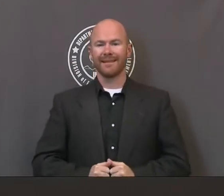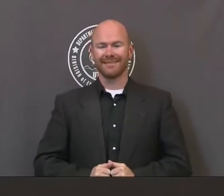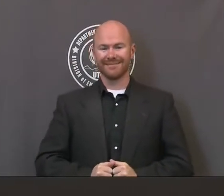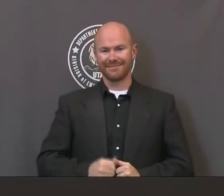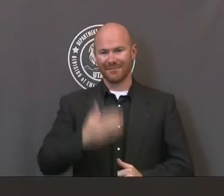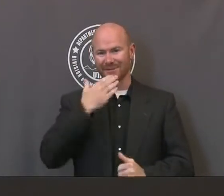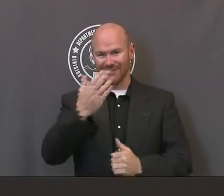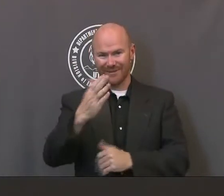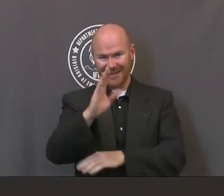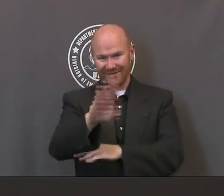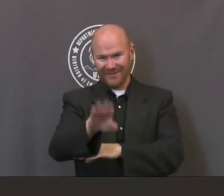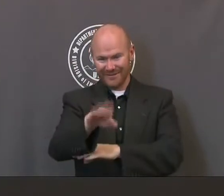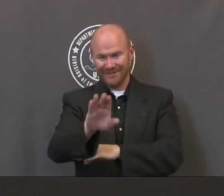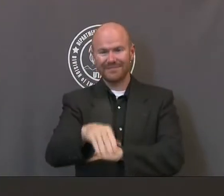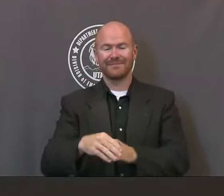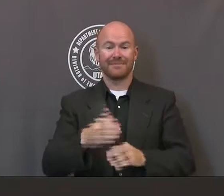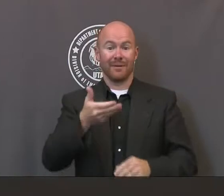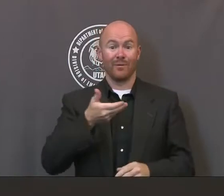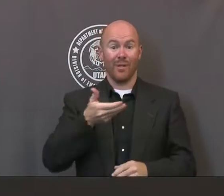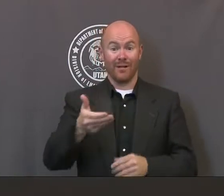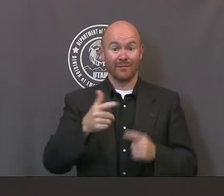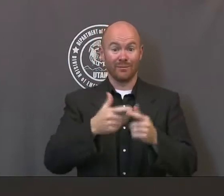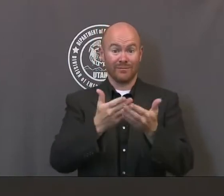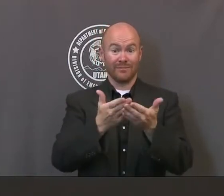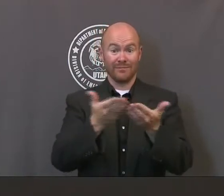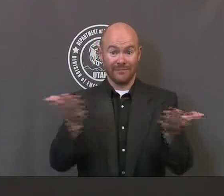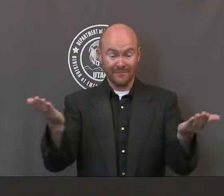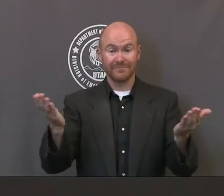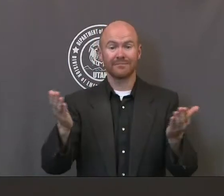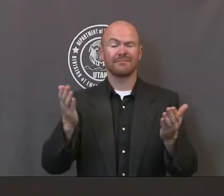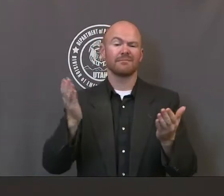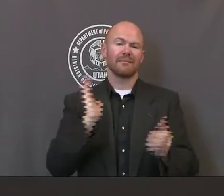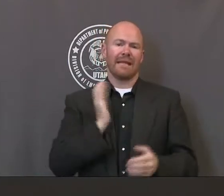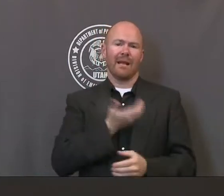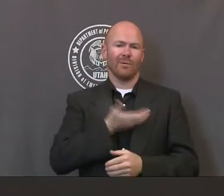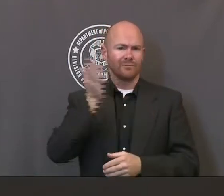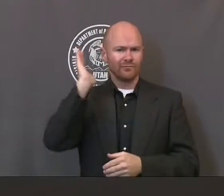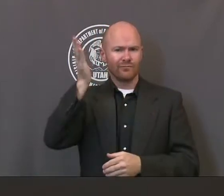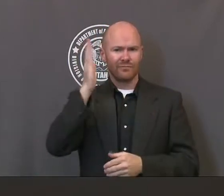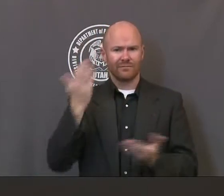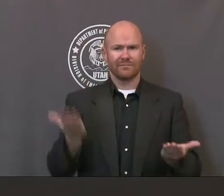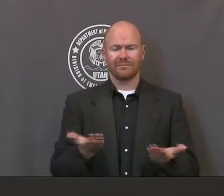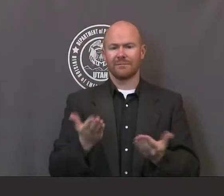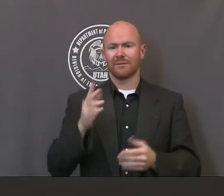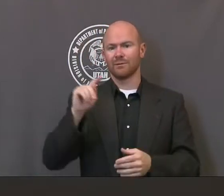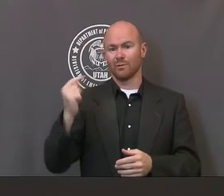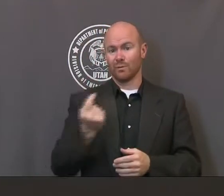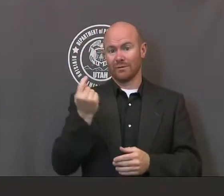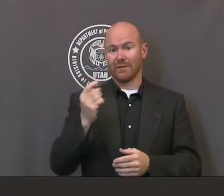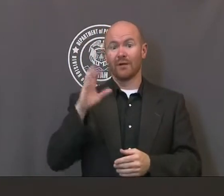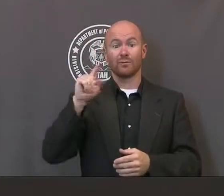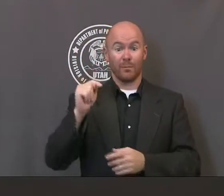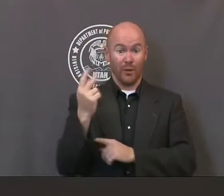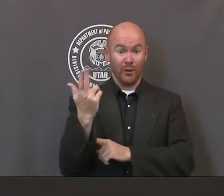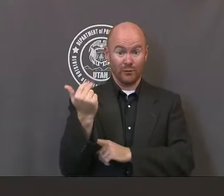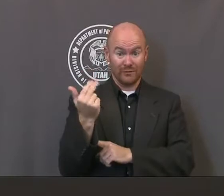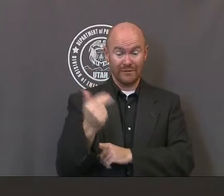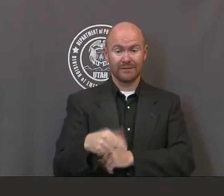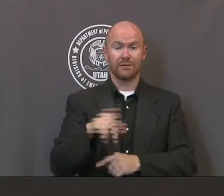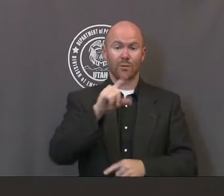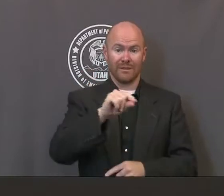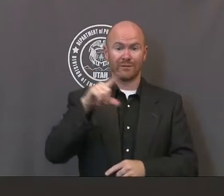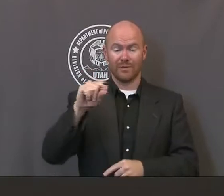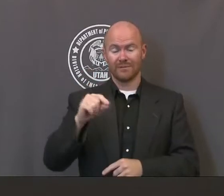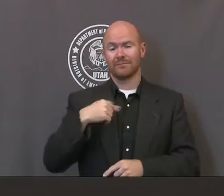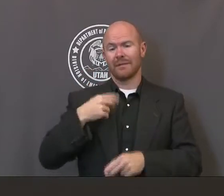Good afternoon. Welcome to the briefing for Tuesday, October 13th, 2020. My name